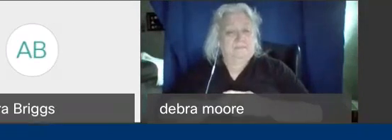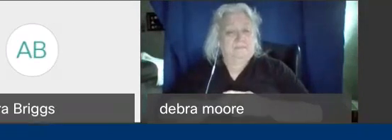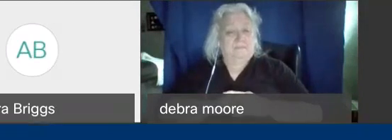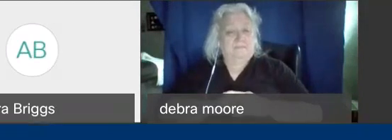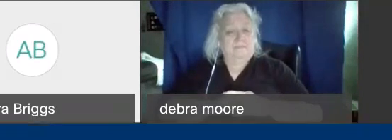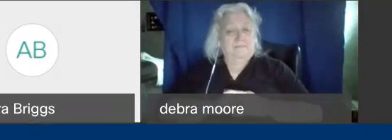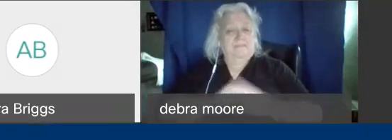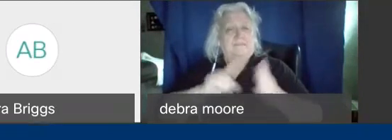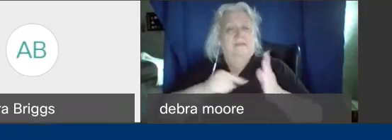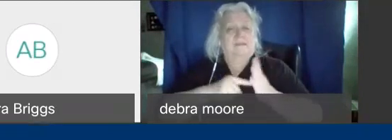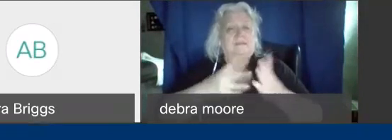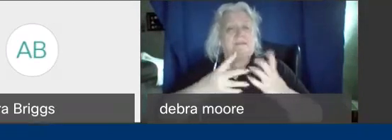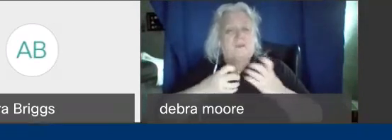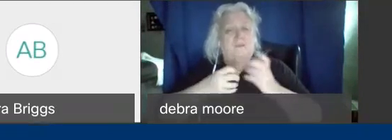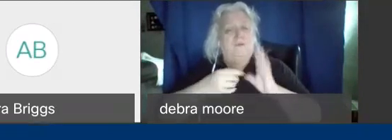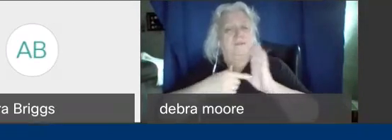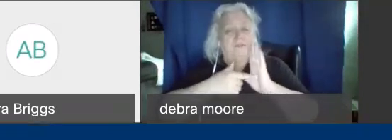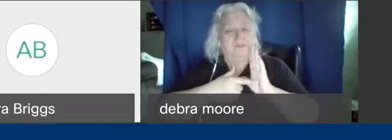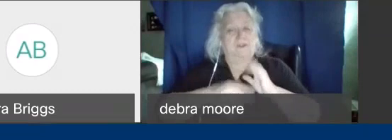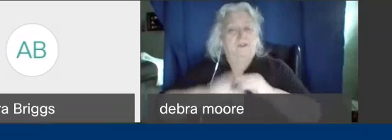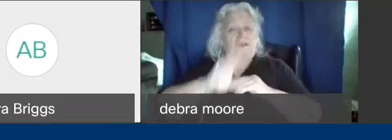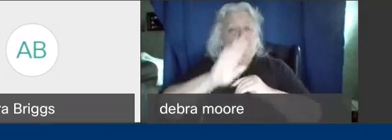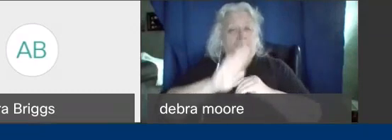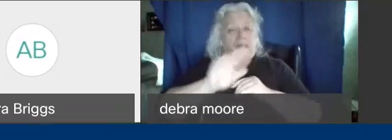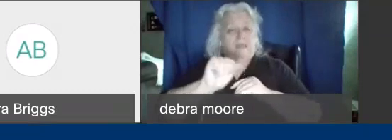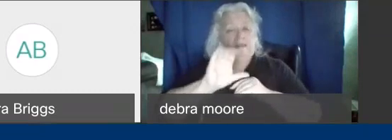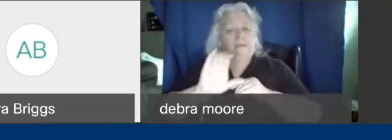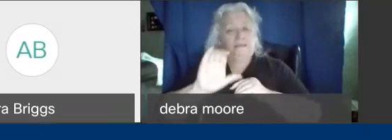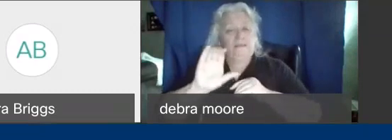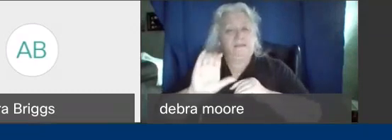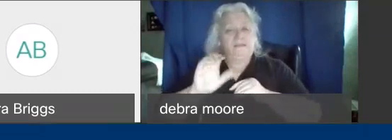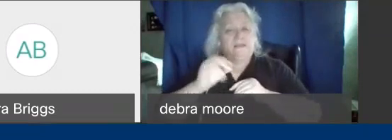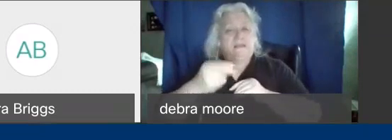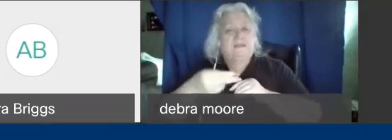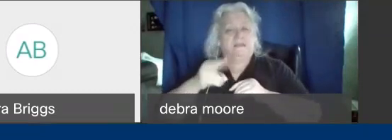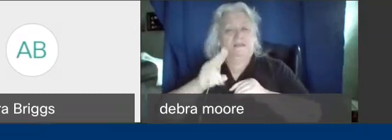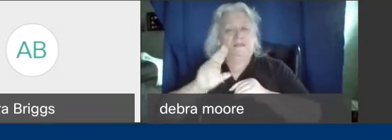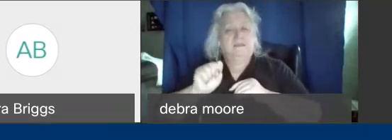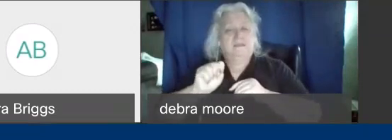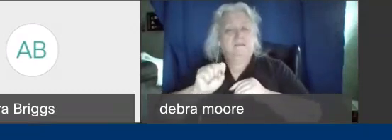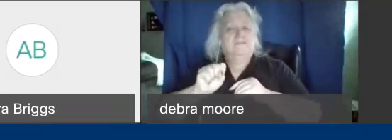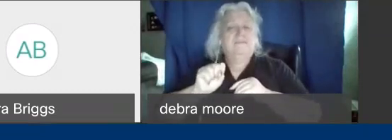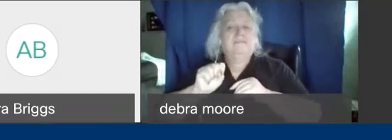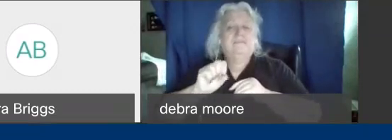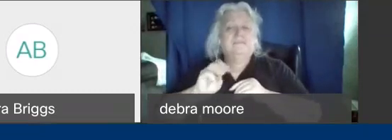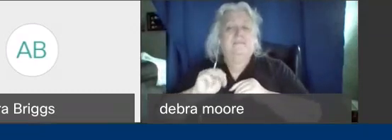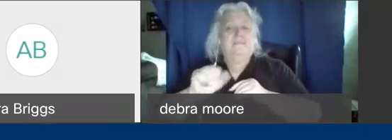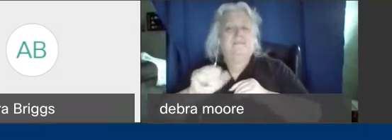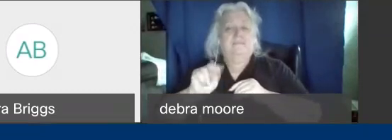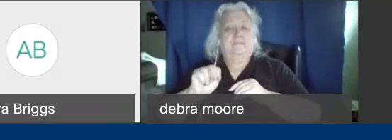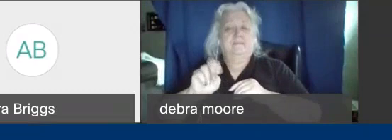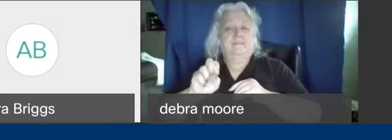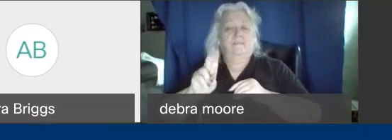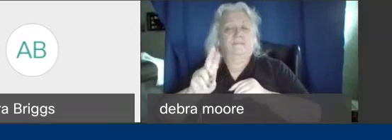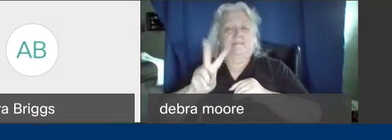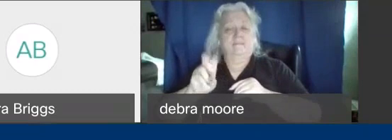And this I wanted to go over is a procedure that can be life-saving. It's known as the bacchus maneuver. And basically it's